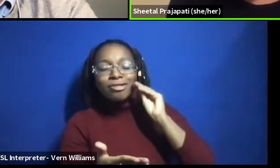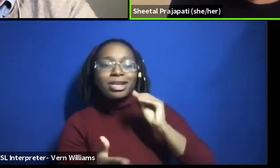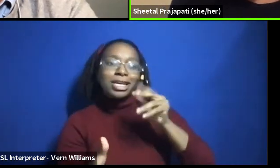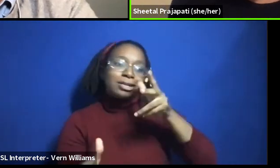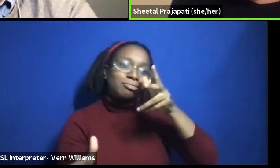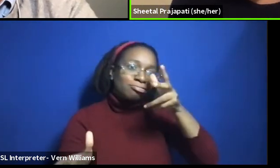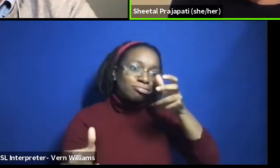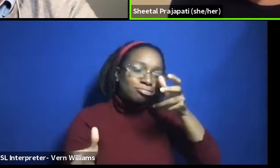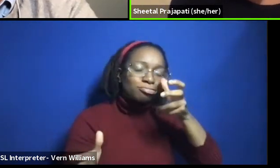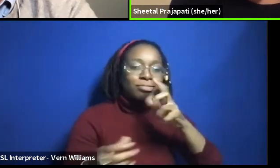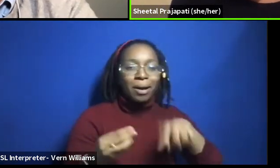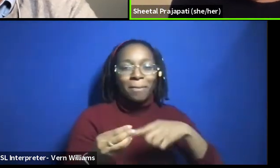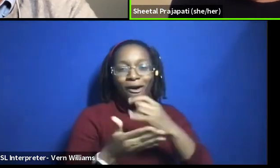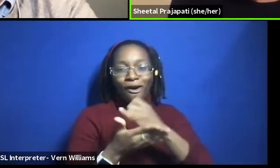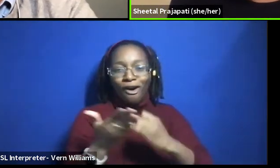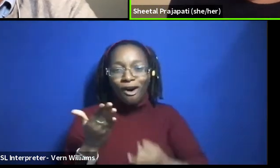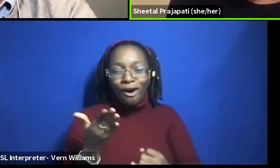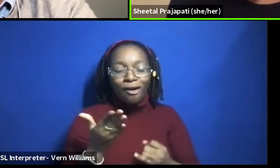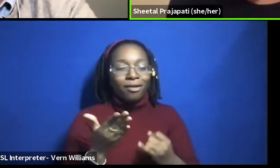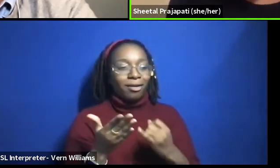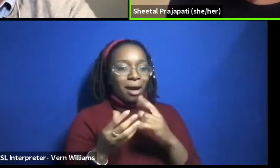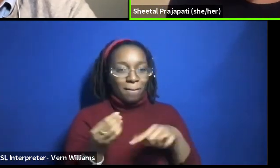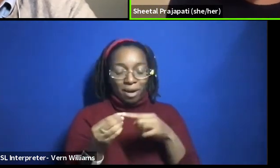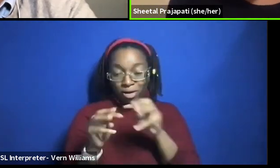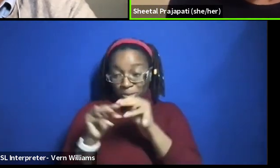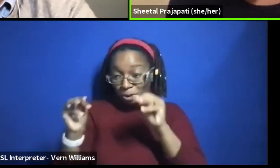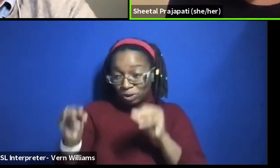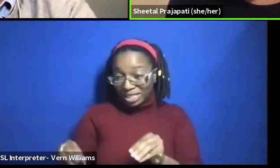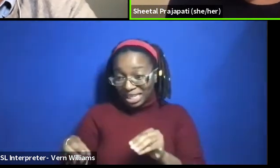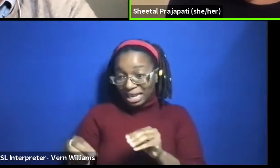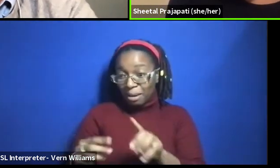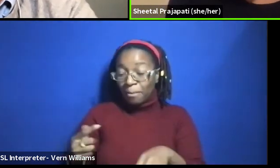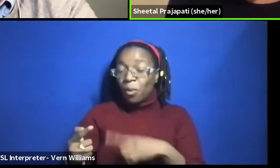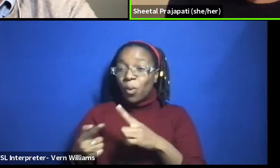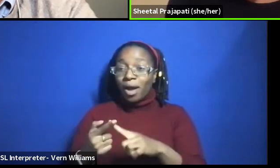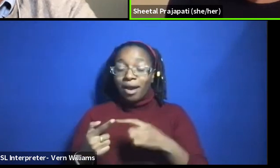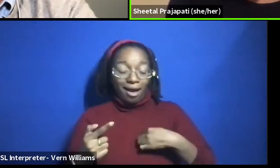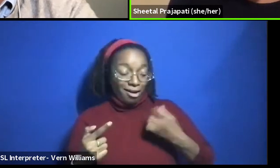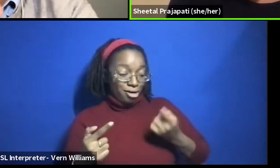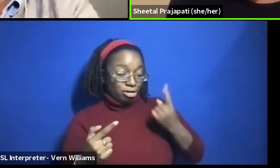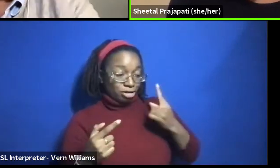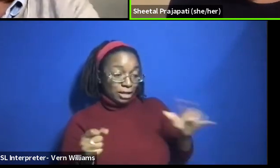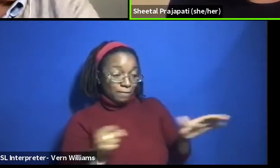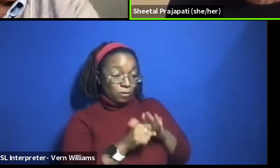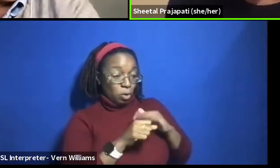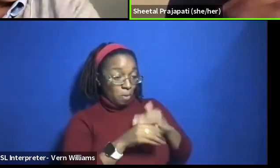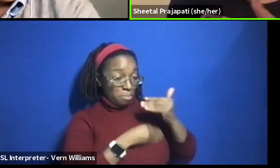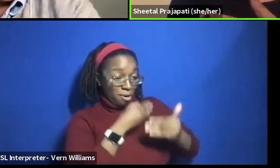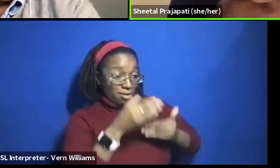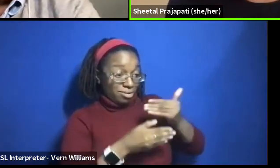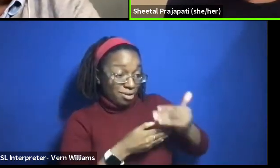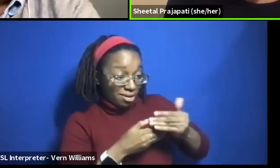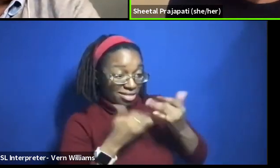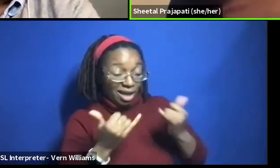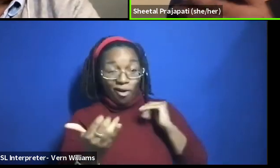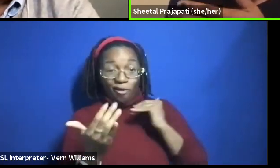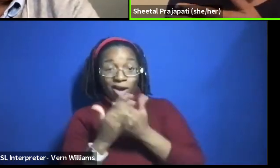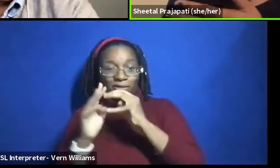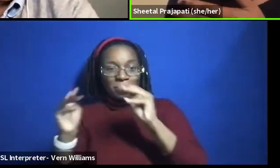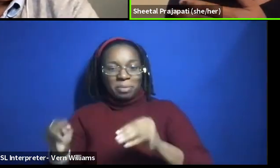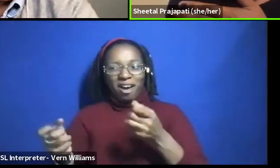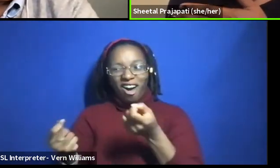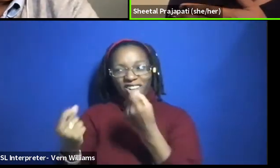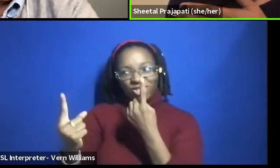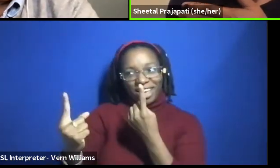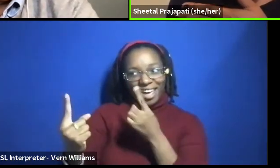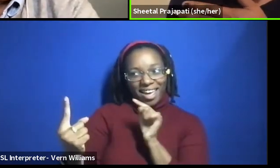museum that I felt a connection to the creative process. And I continued to paint throughout the time